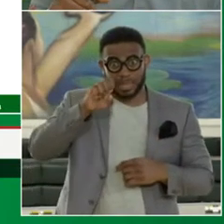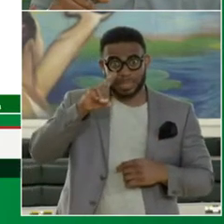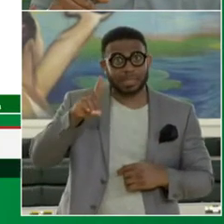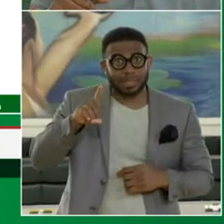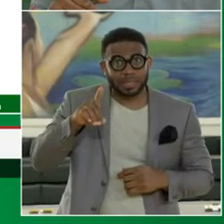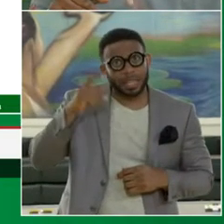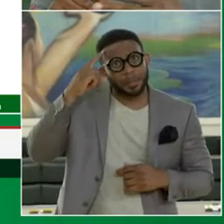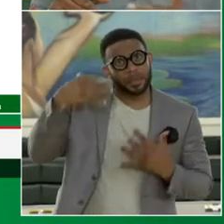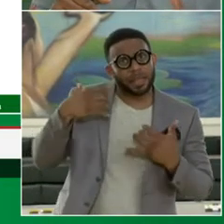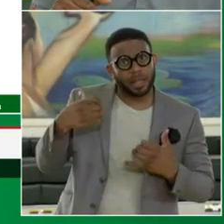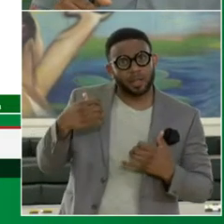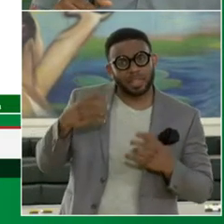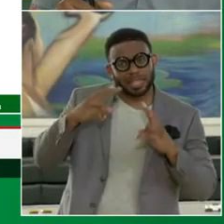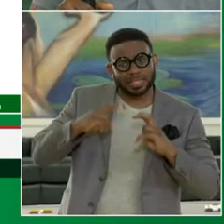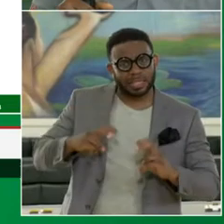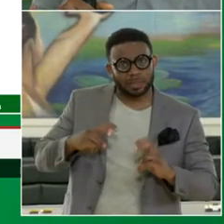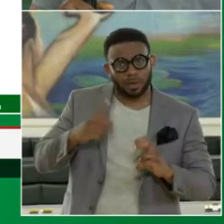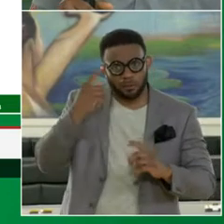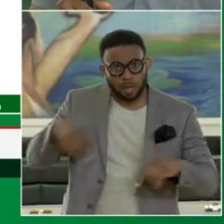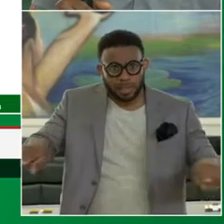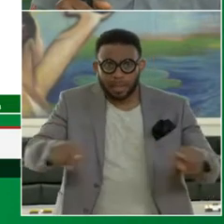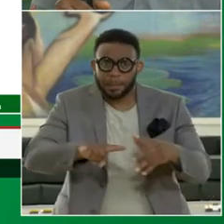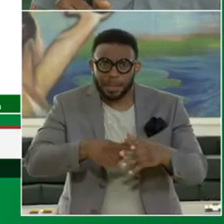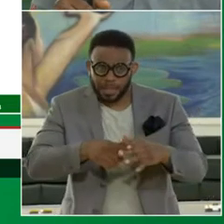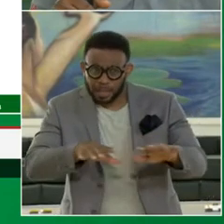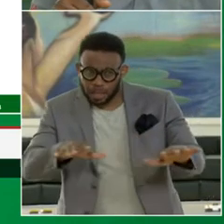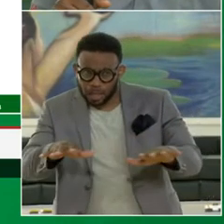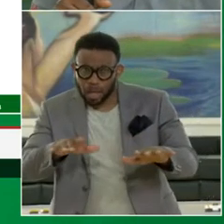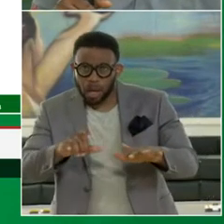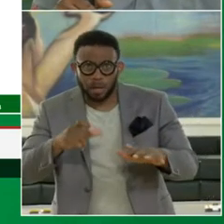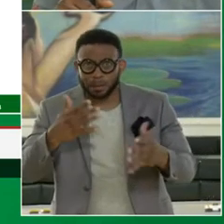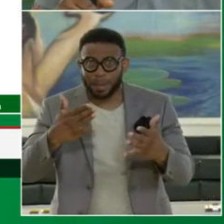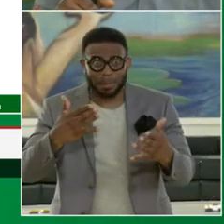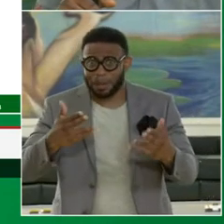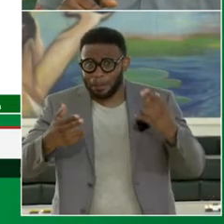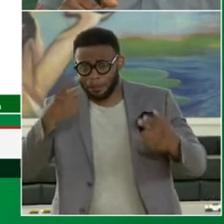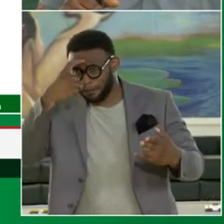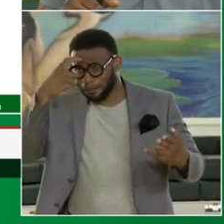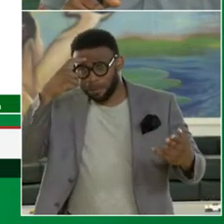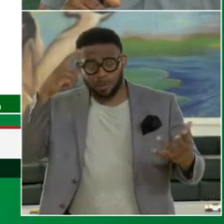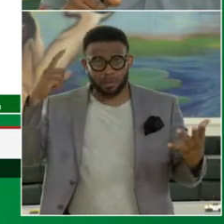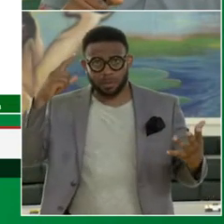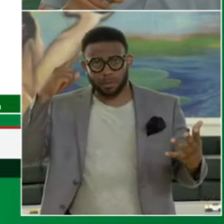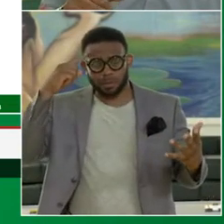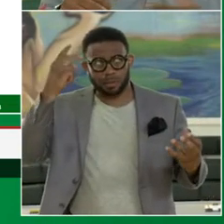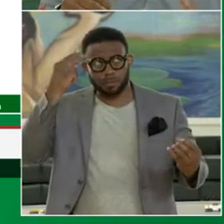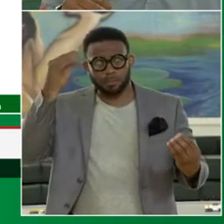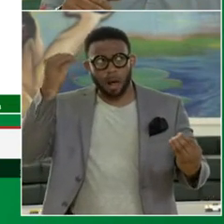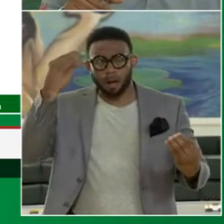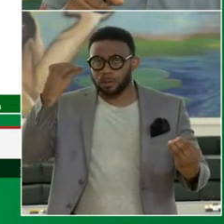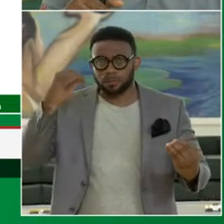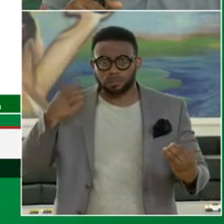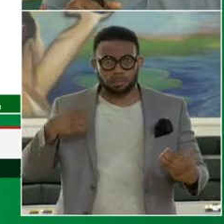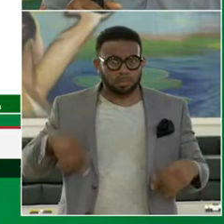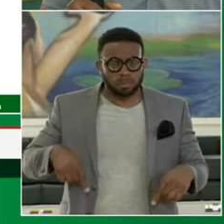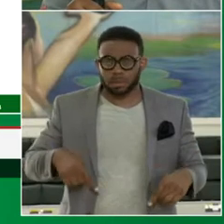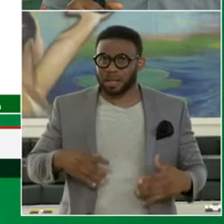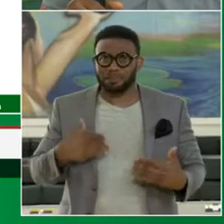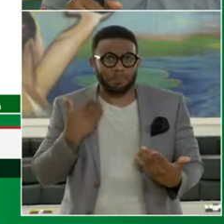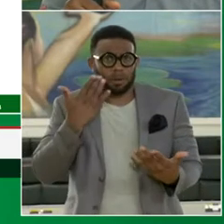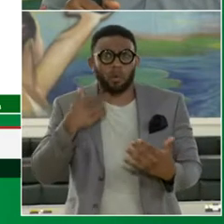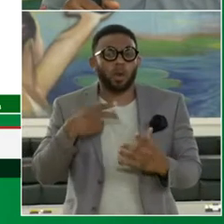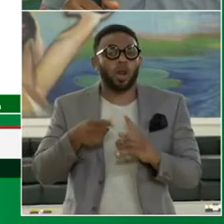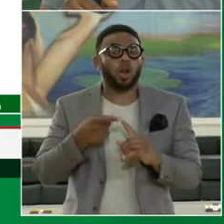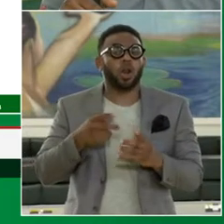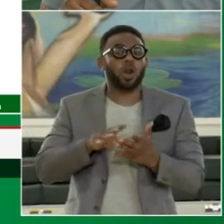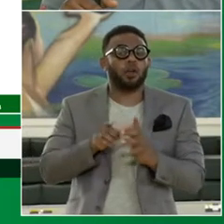there's a mental health assessment in the beginning of the program. And what we've learned from the first cohort